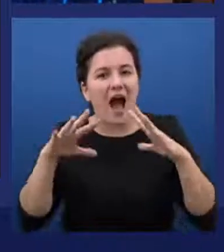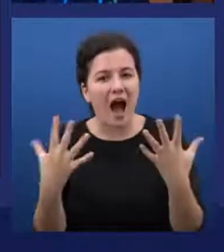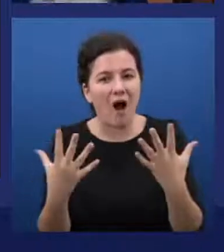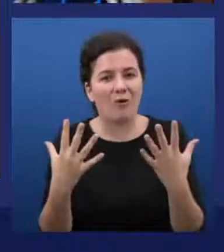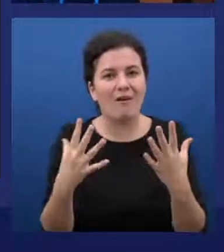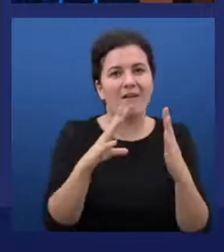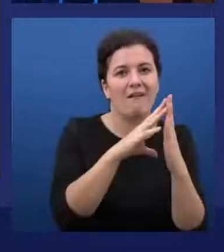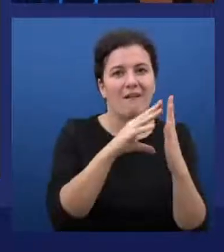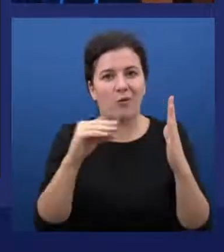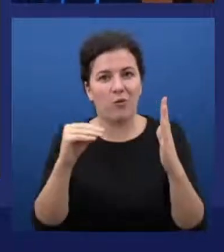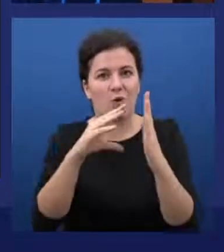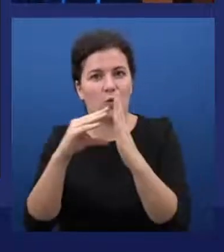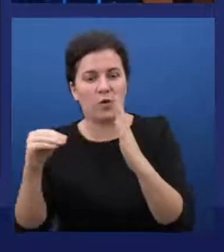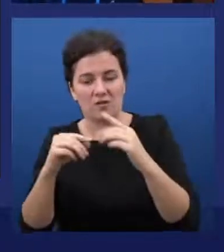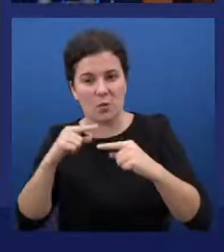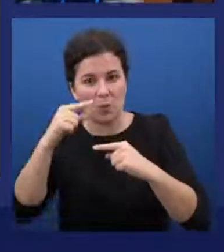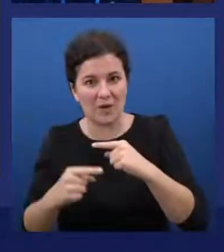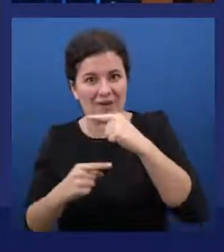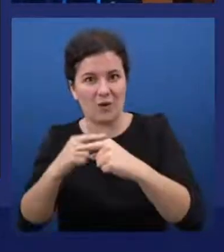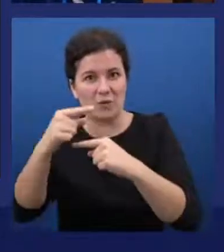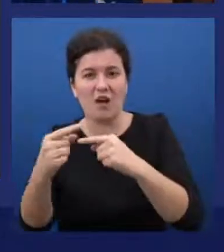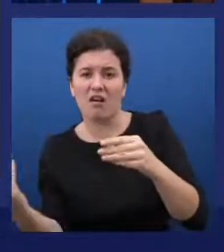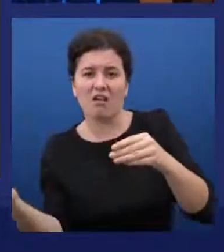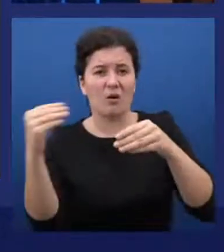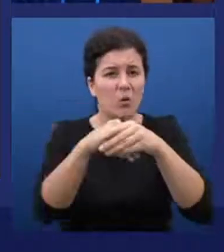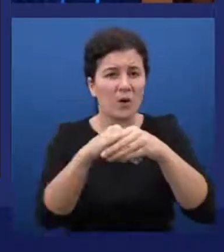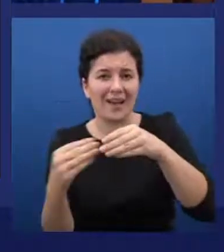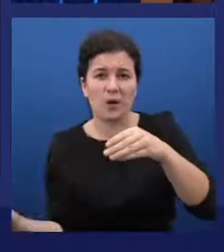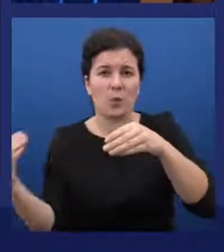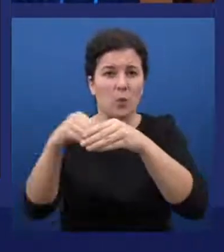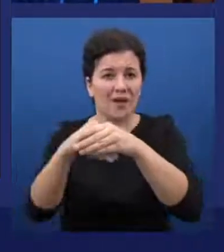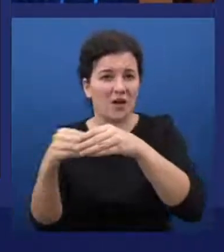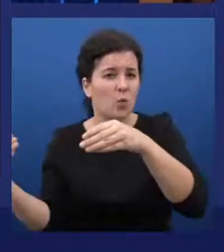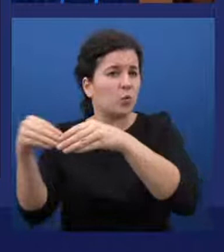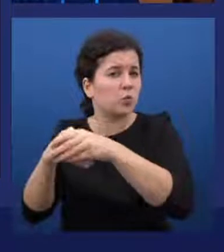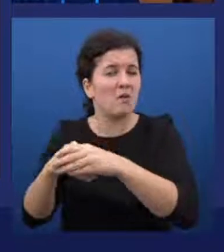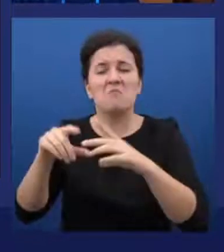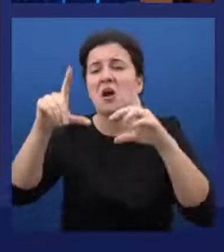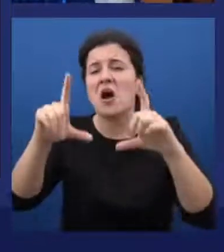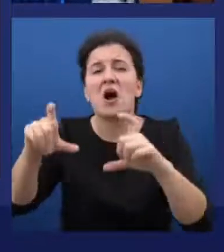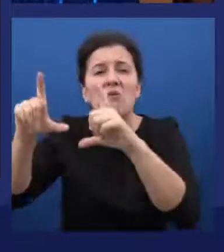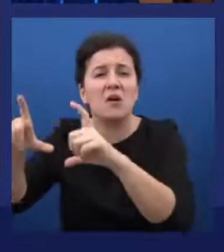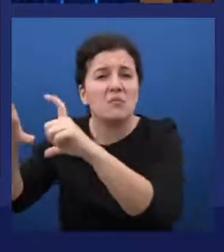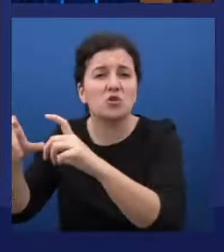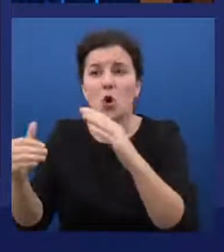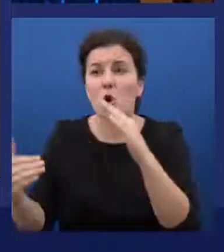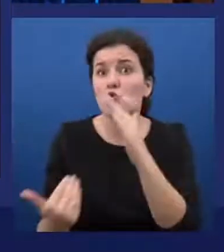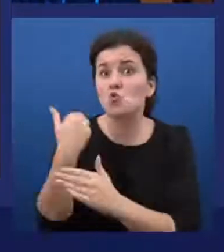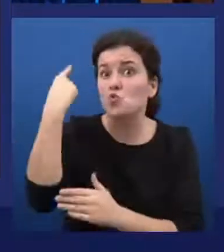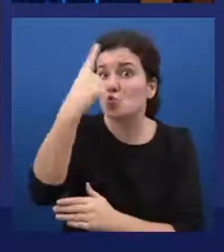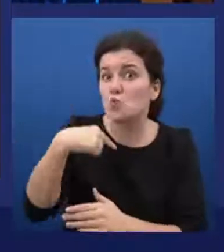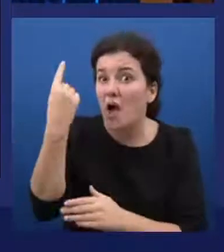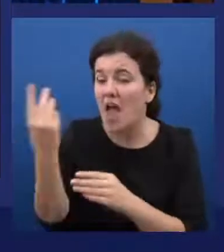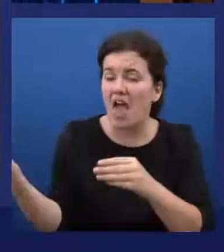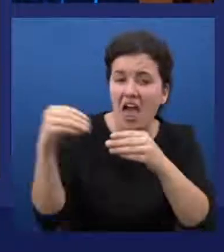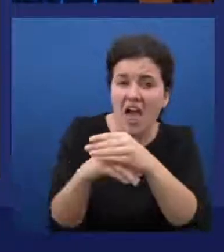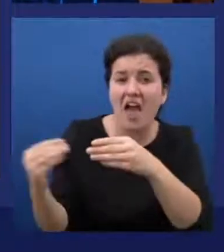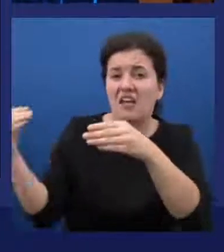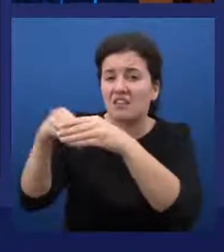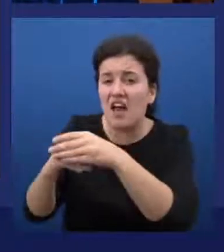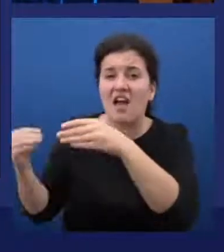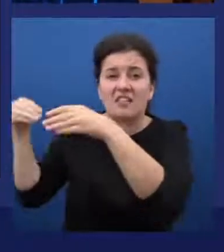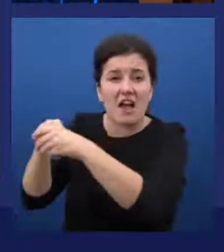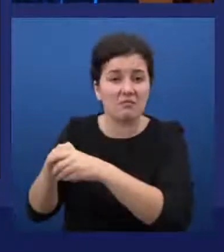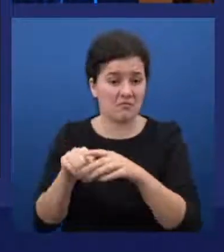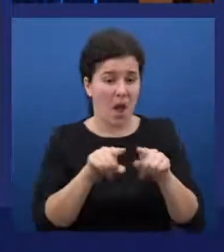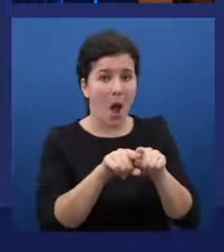as long as the Siri grows, you can add more images, you can add more characters, retrain your model, and just use it.